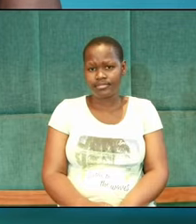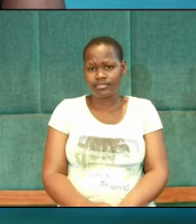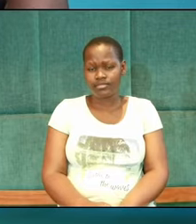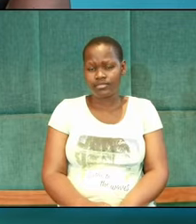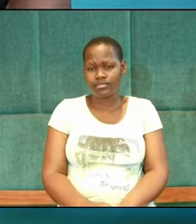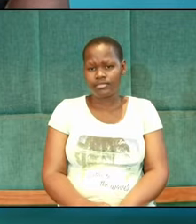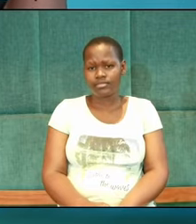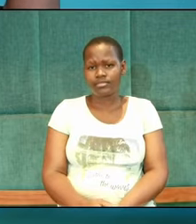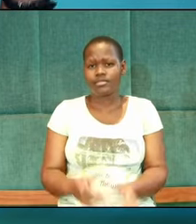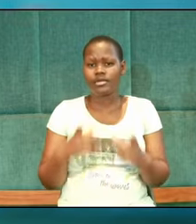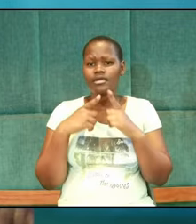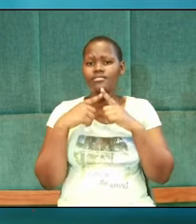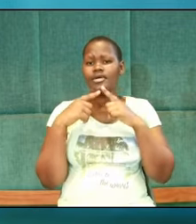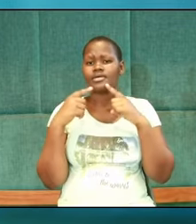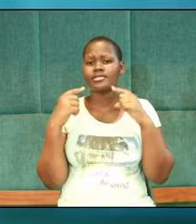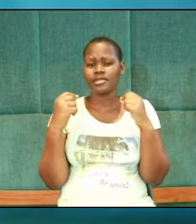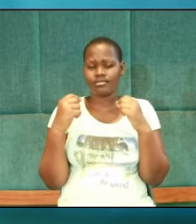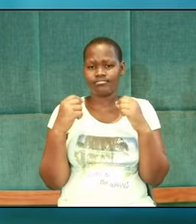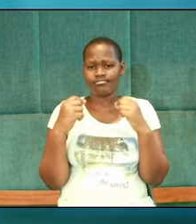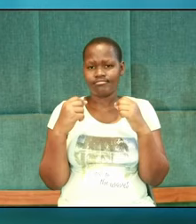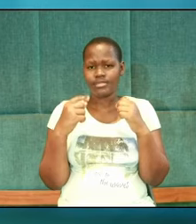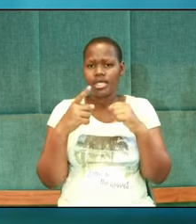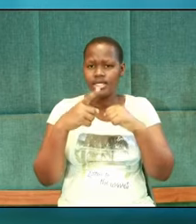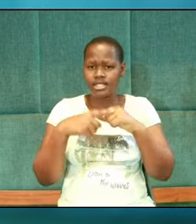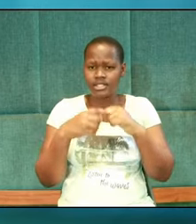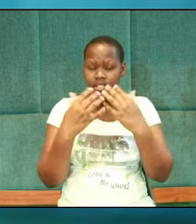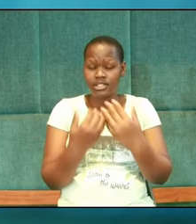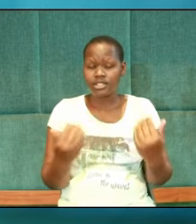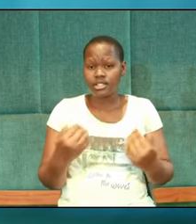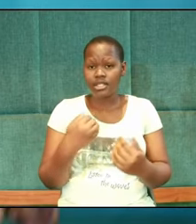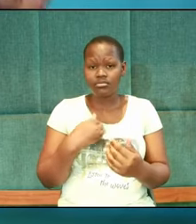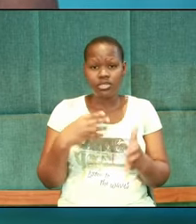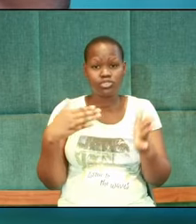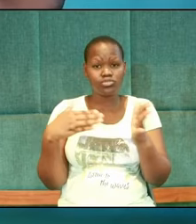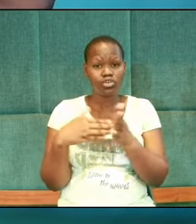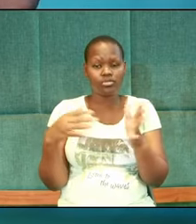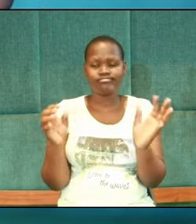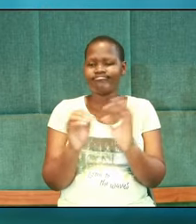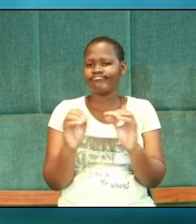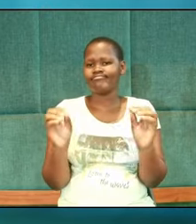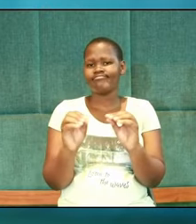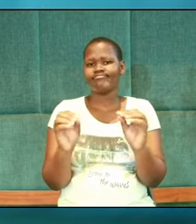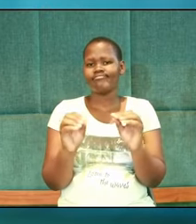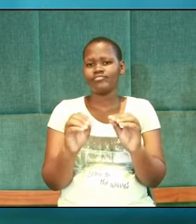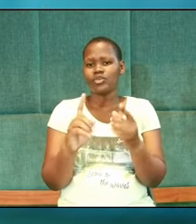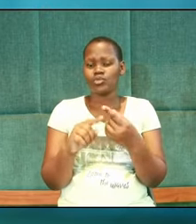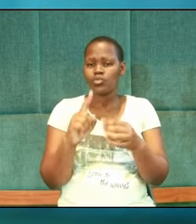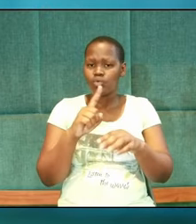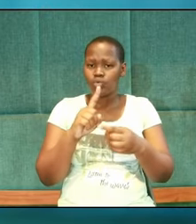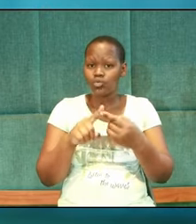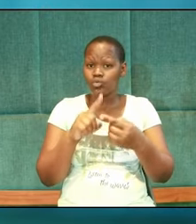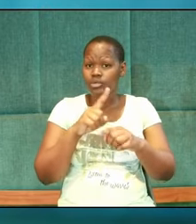Pastor, 6 children, I'm not stopping until God give me a son.